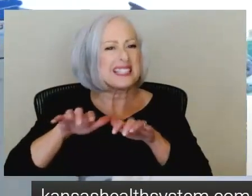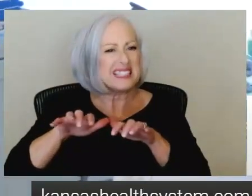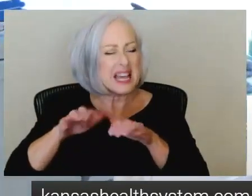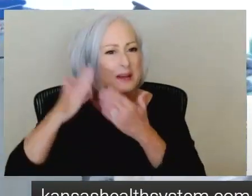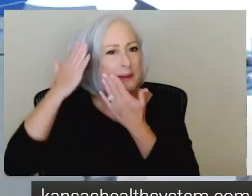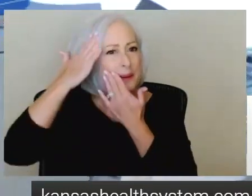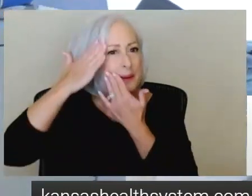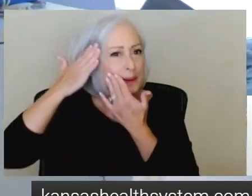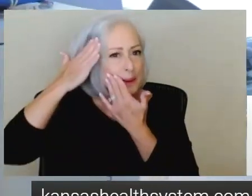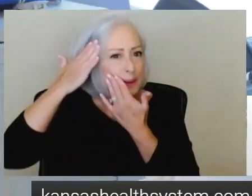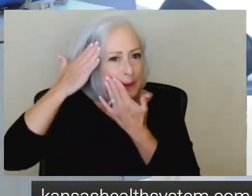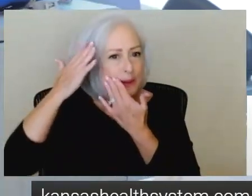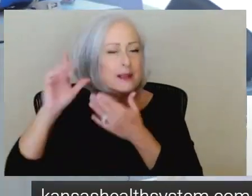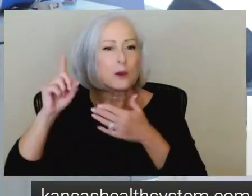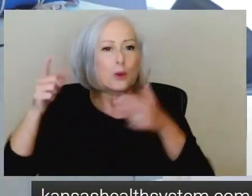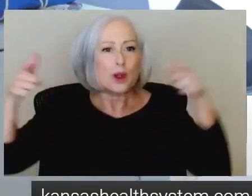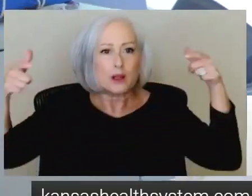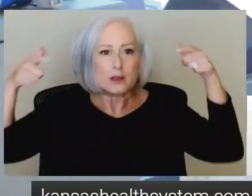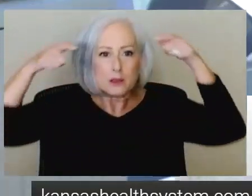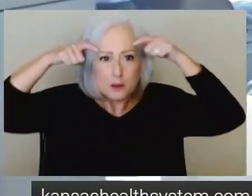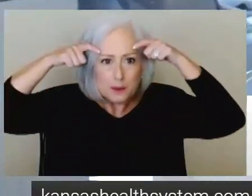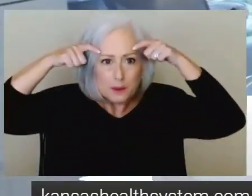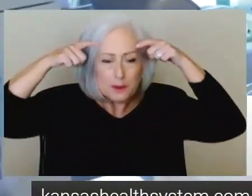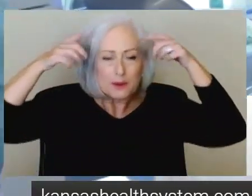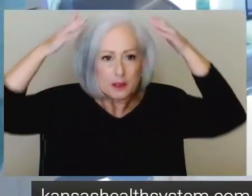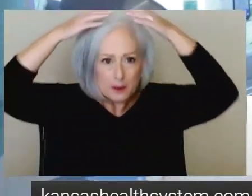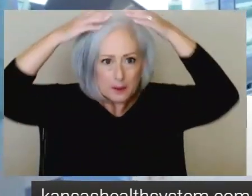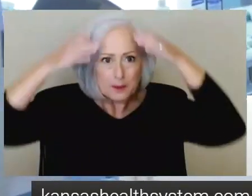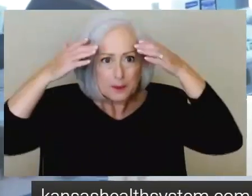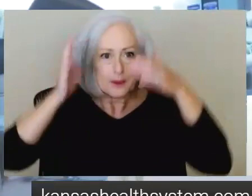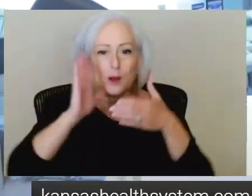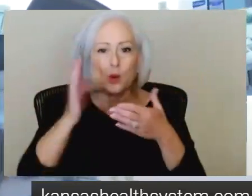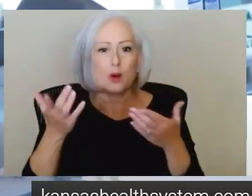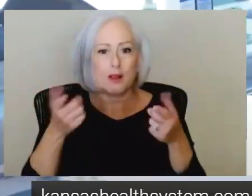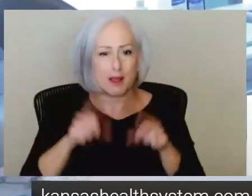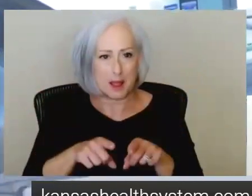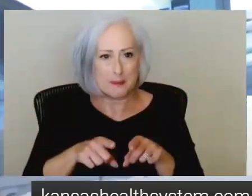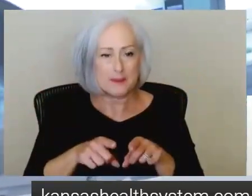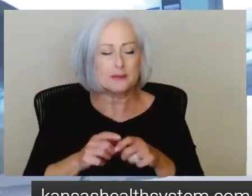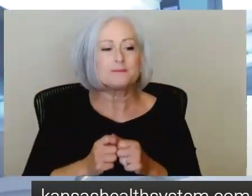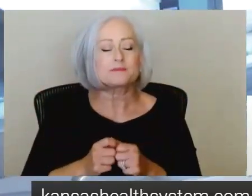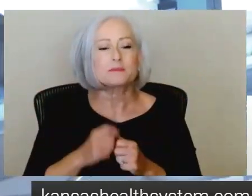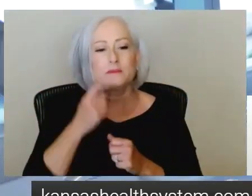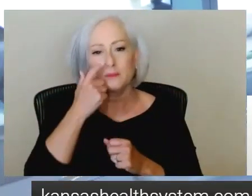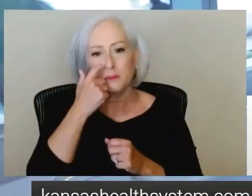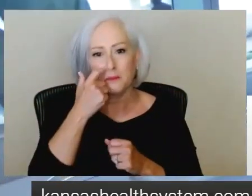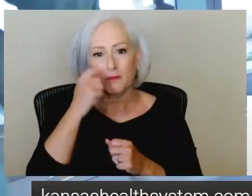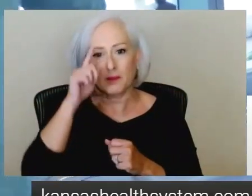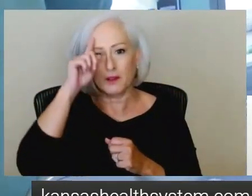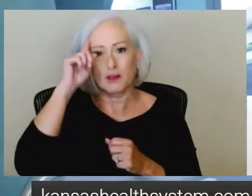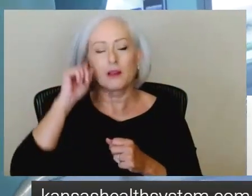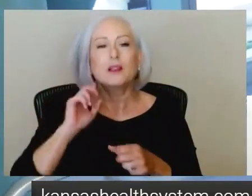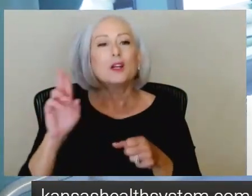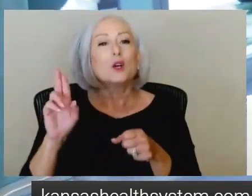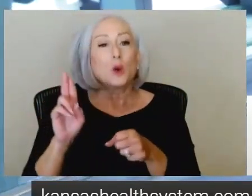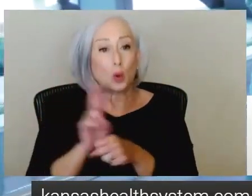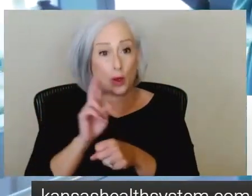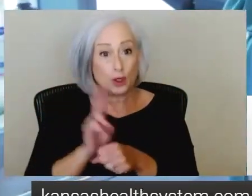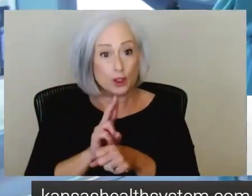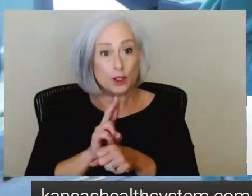scalp where the brace is going to be adhered. And then they use these targeted